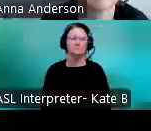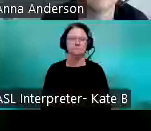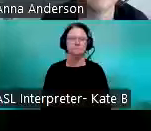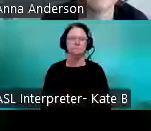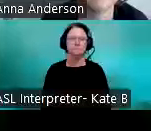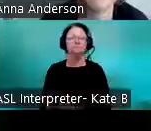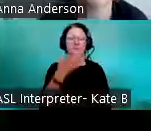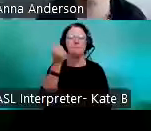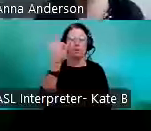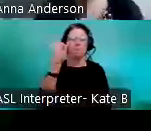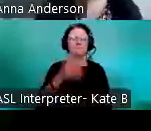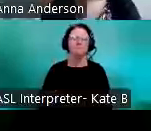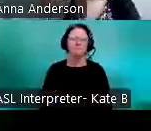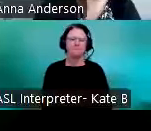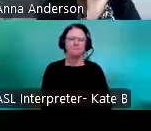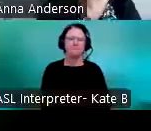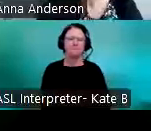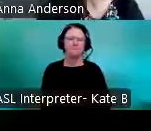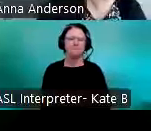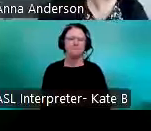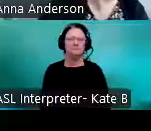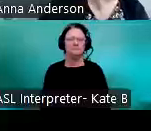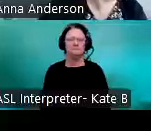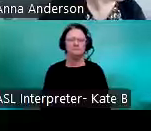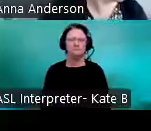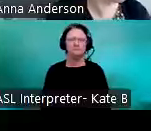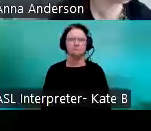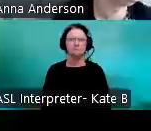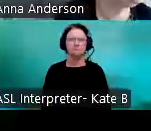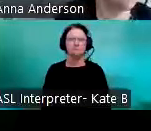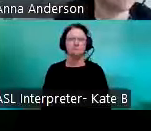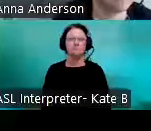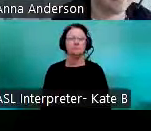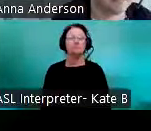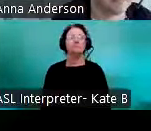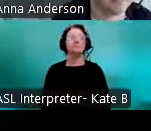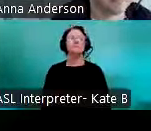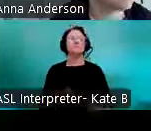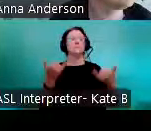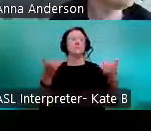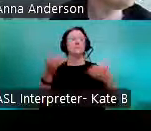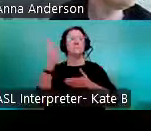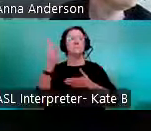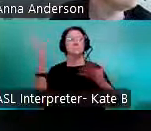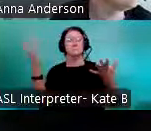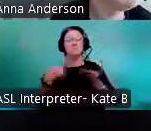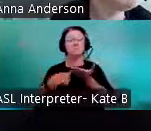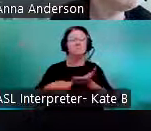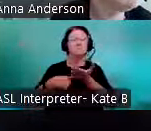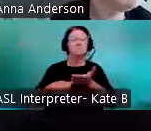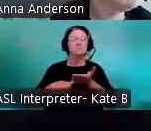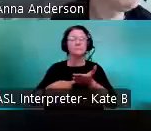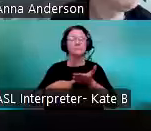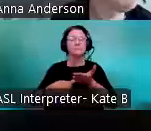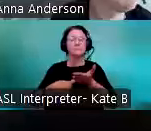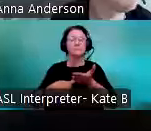That looks better. That's correct? Okay. All right. So our webinar today is about how